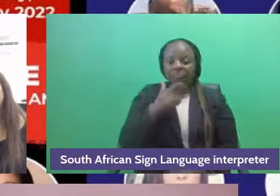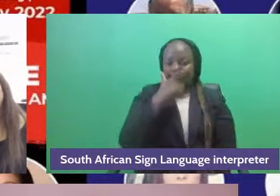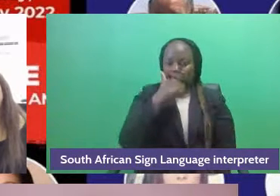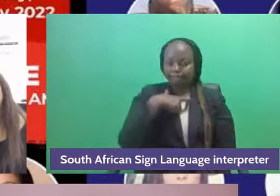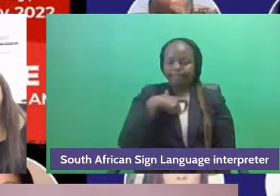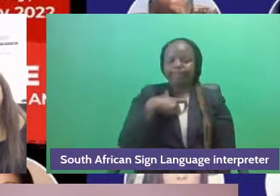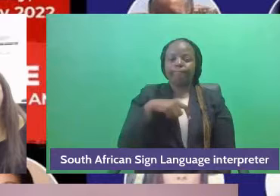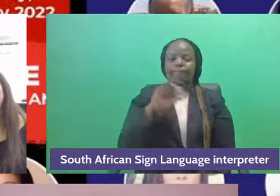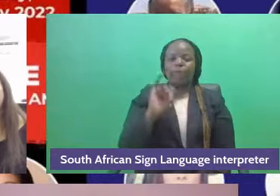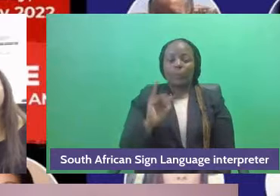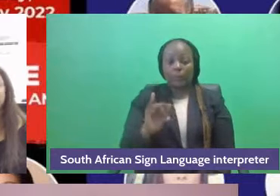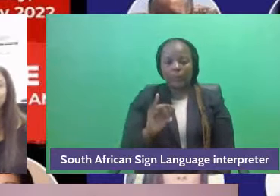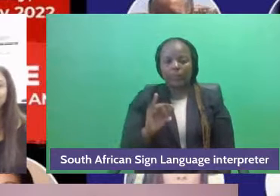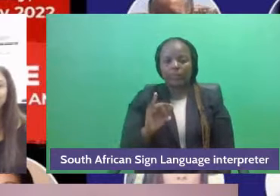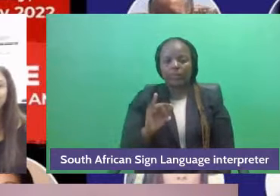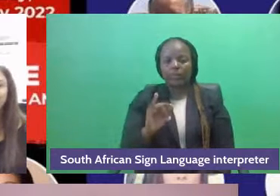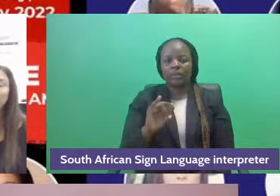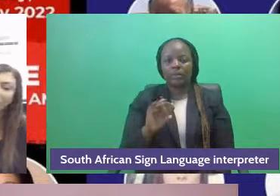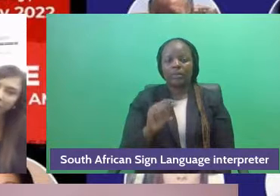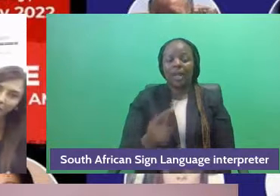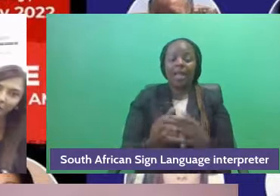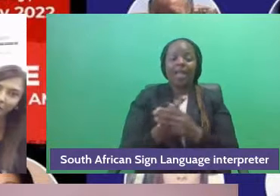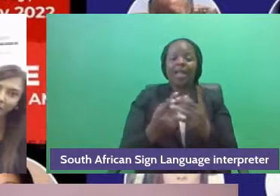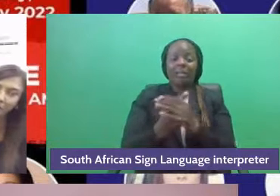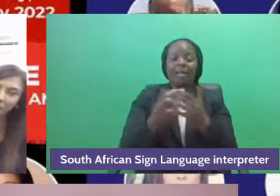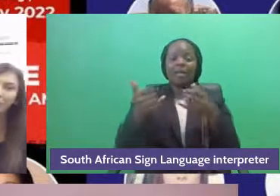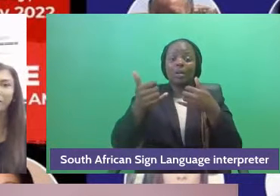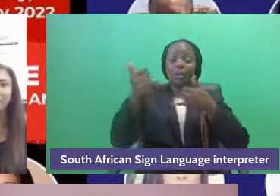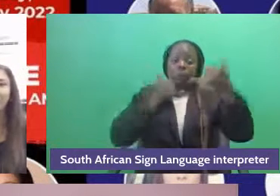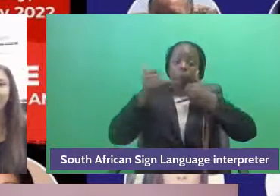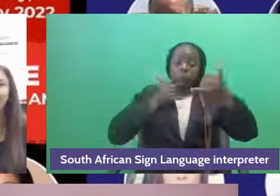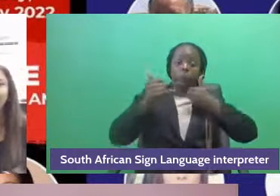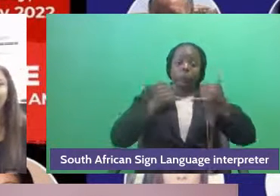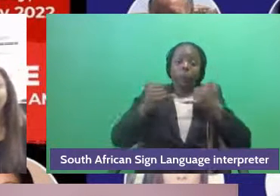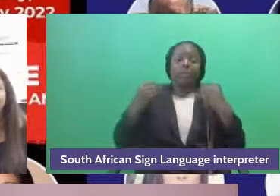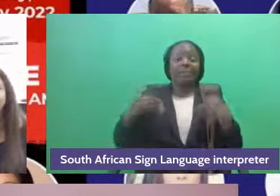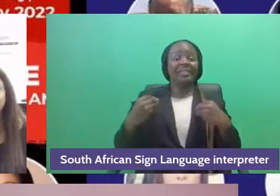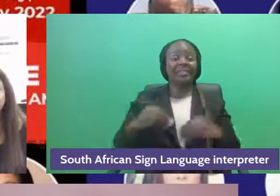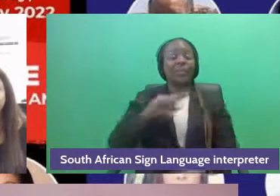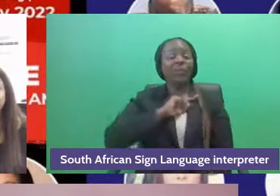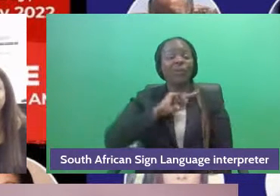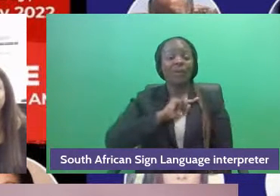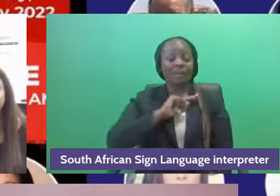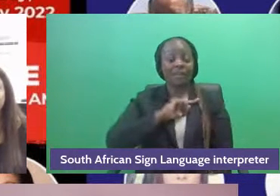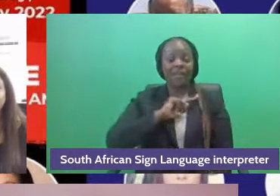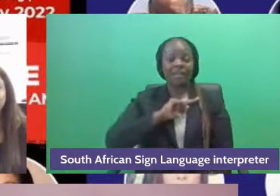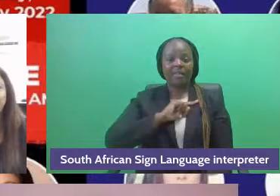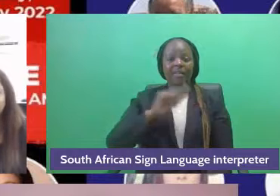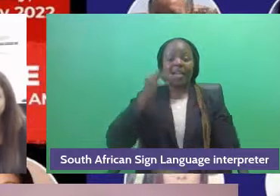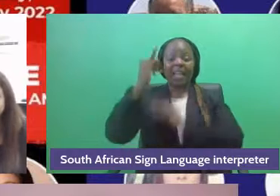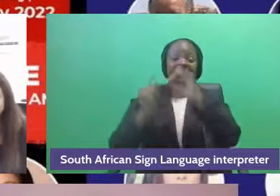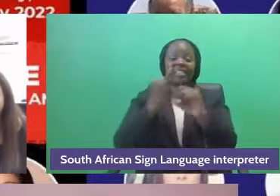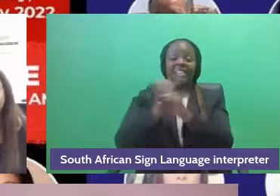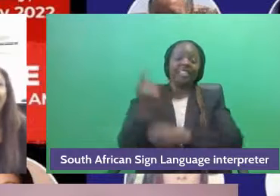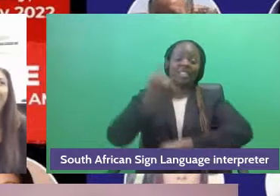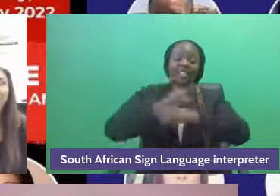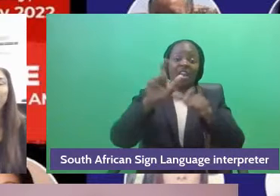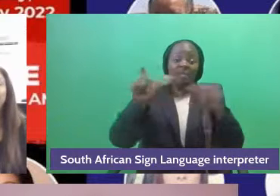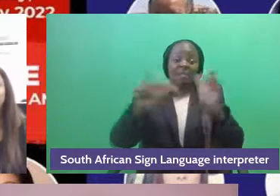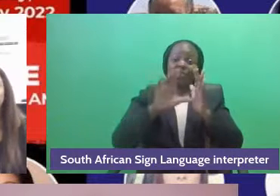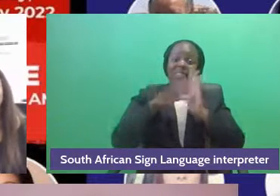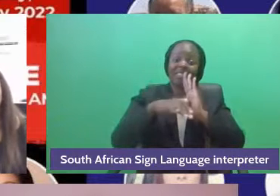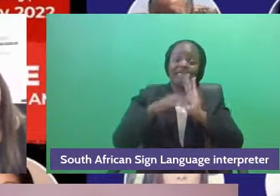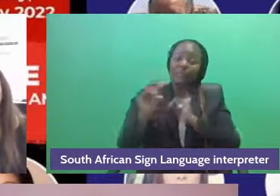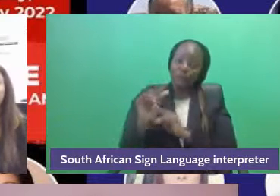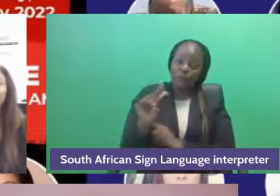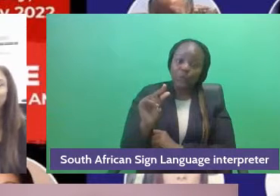are inundated with calls and invites during this time of the year because it's International Day of Persons with Disabilities. And